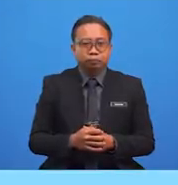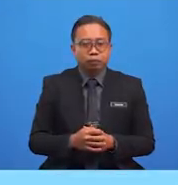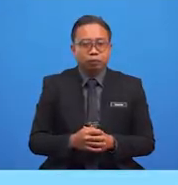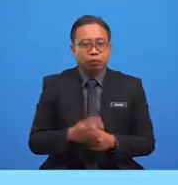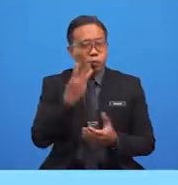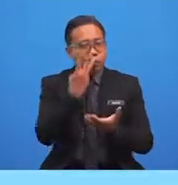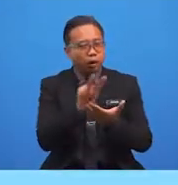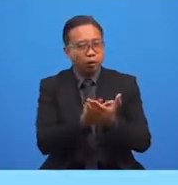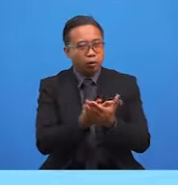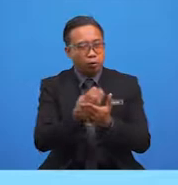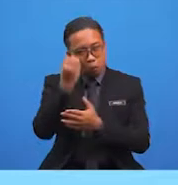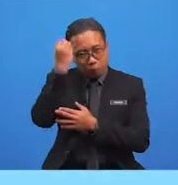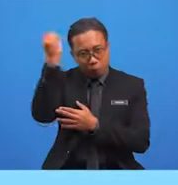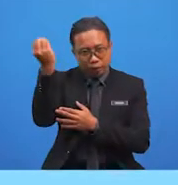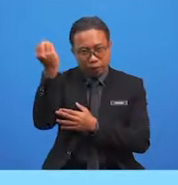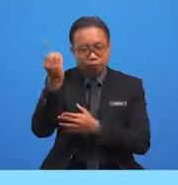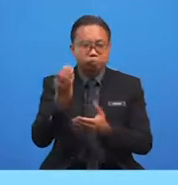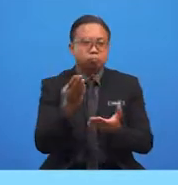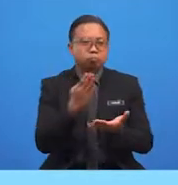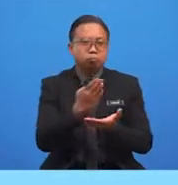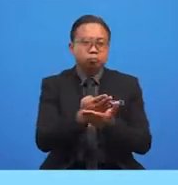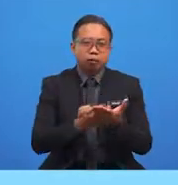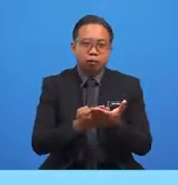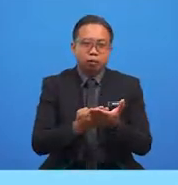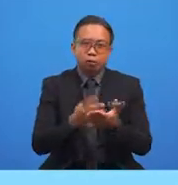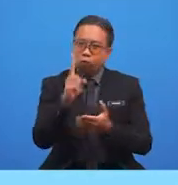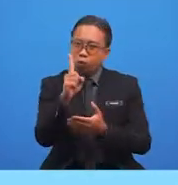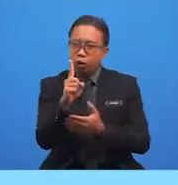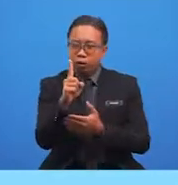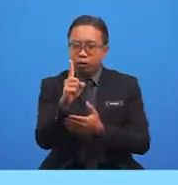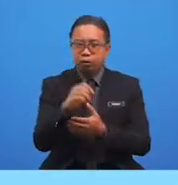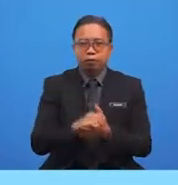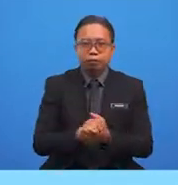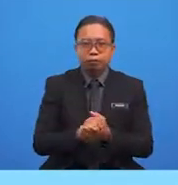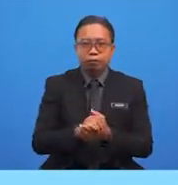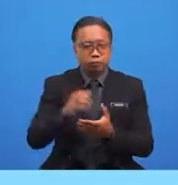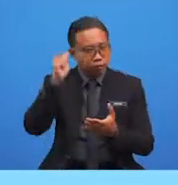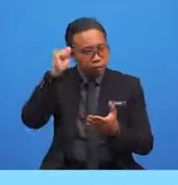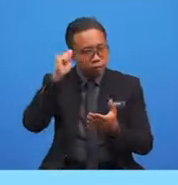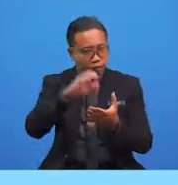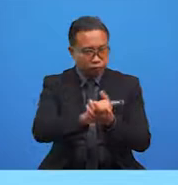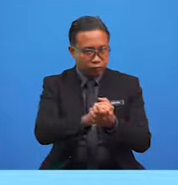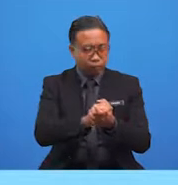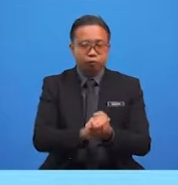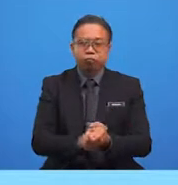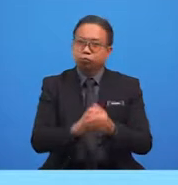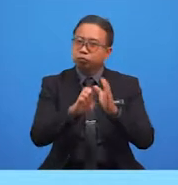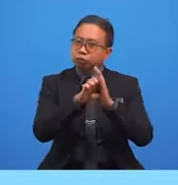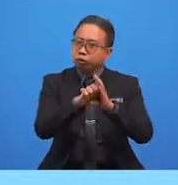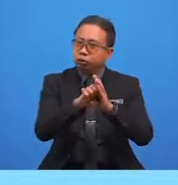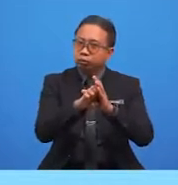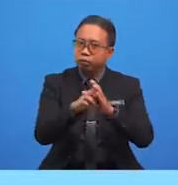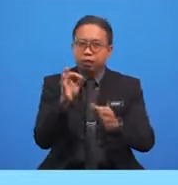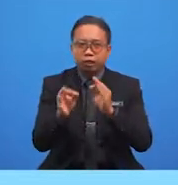Well, opinion is something that someone thinks or believes. For example,